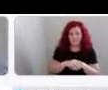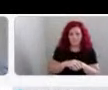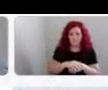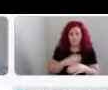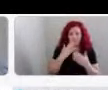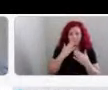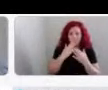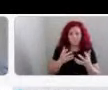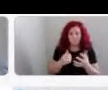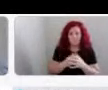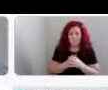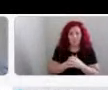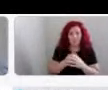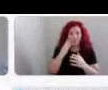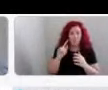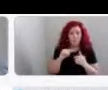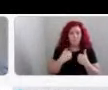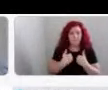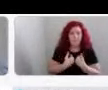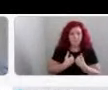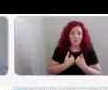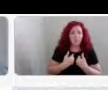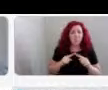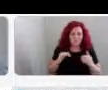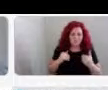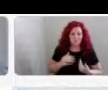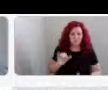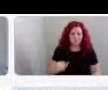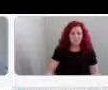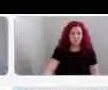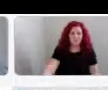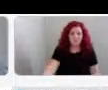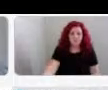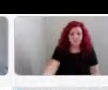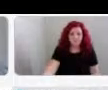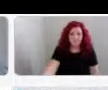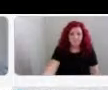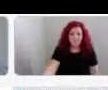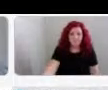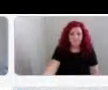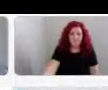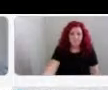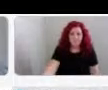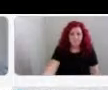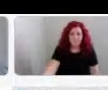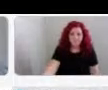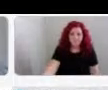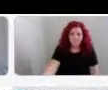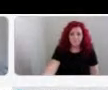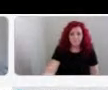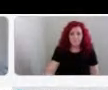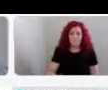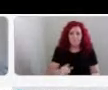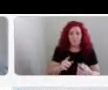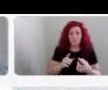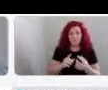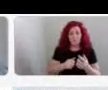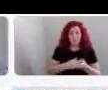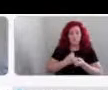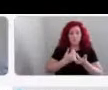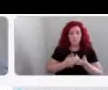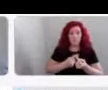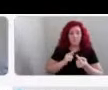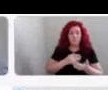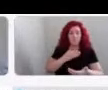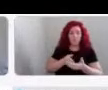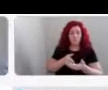i know you're tired i am too i want to express my opposition to the adopted legislative draft